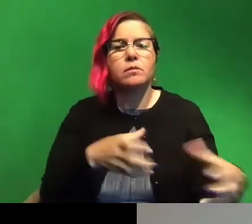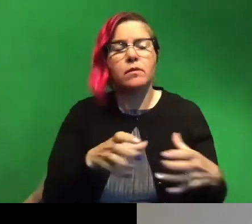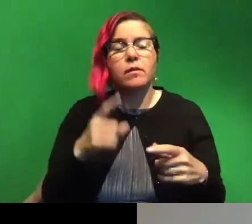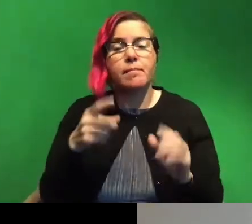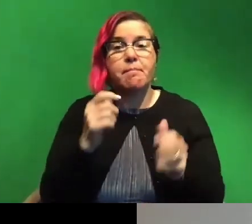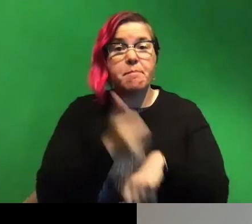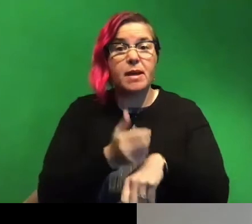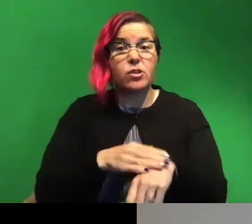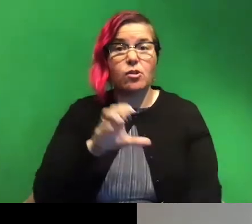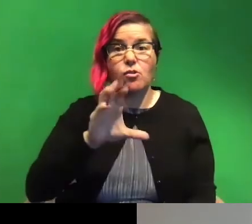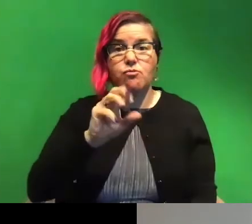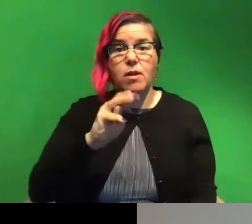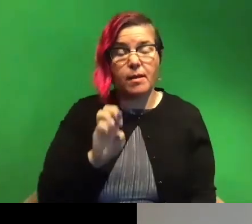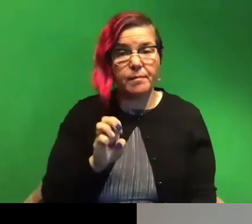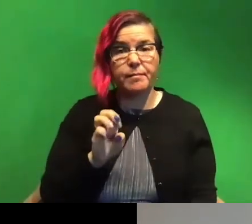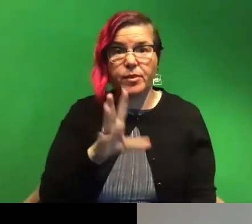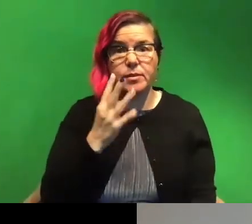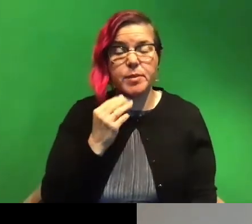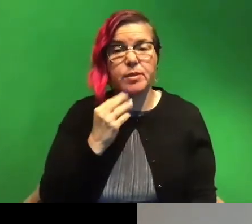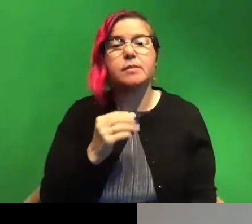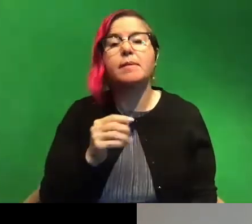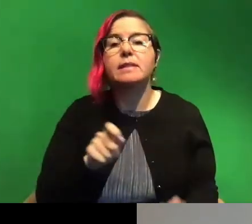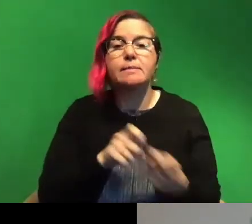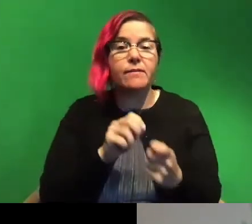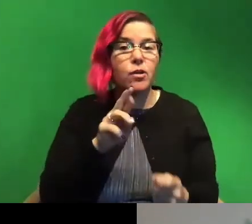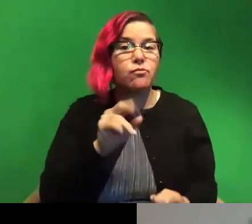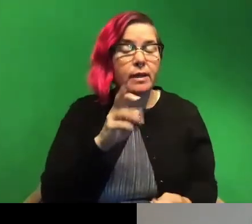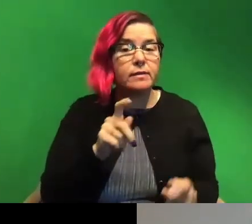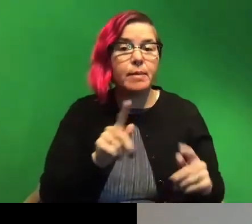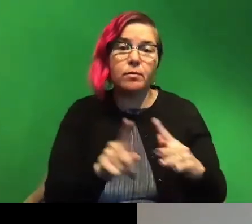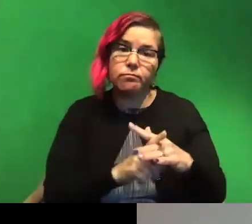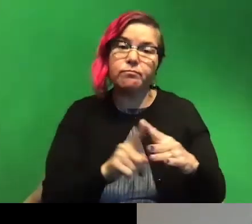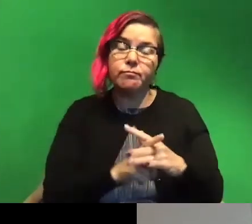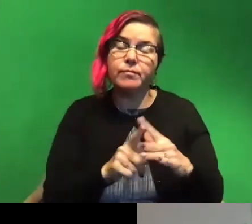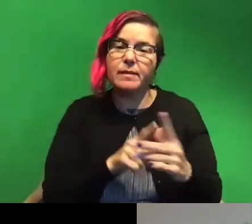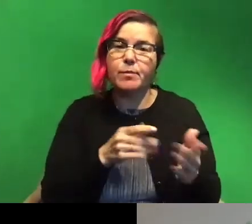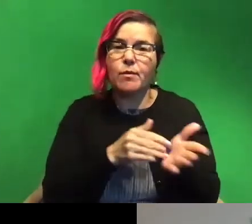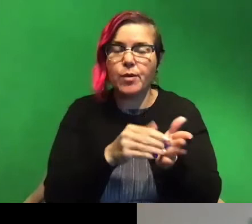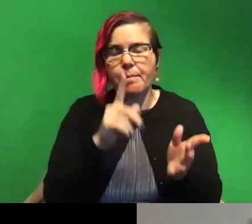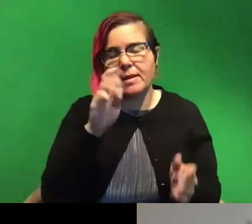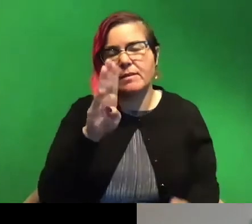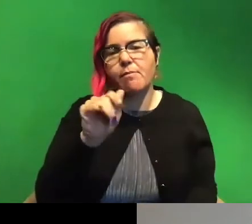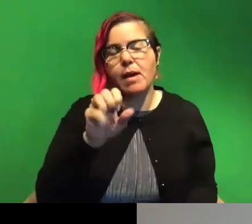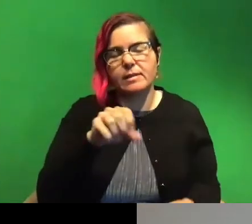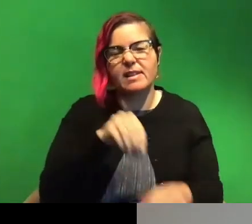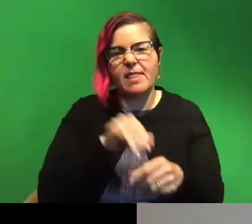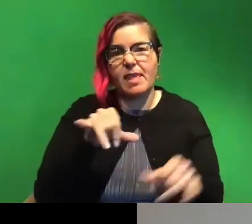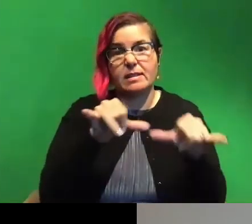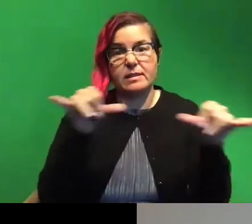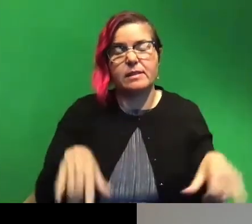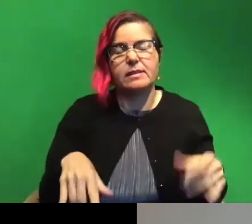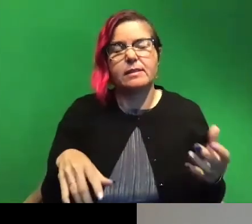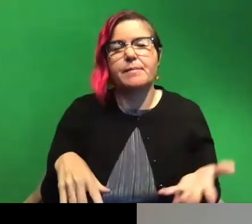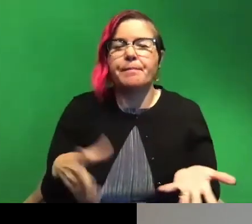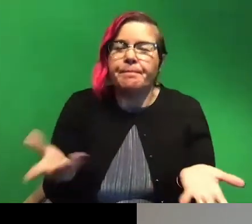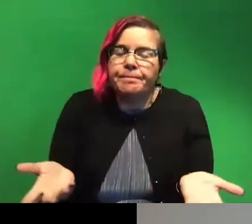criminality, we see that maybe there are certain races of people that come up more frequently because of bias in that AI system that's kind of been put in